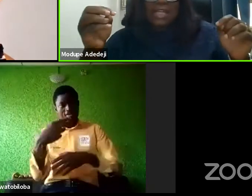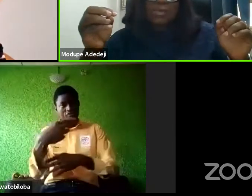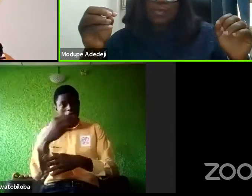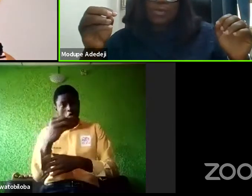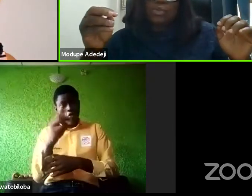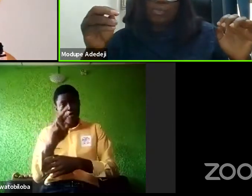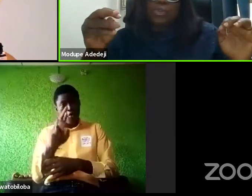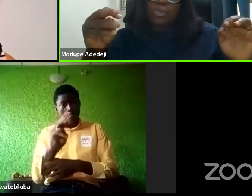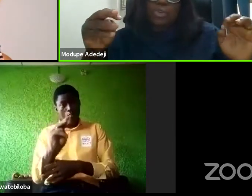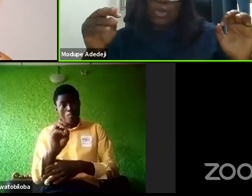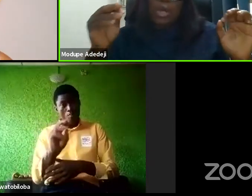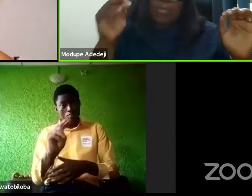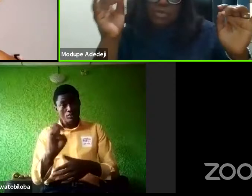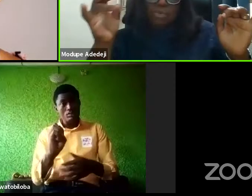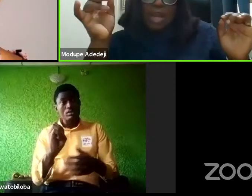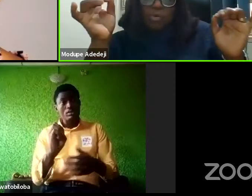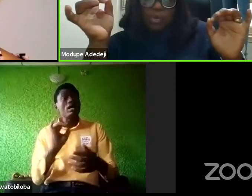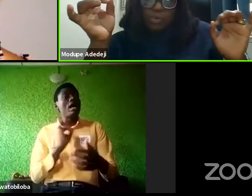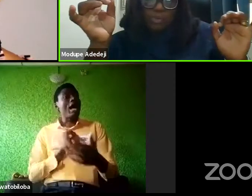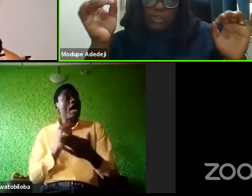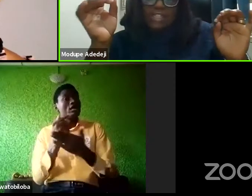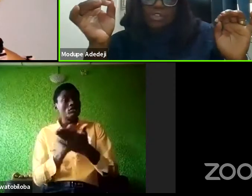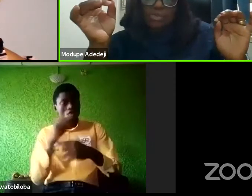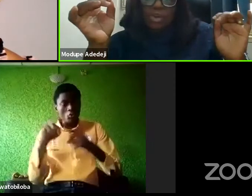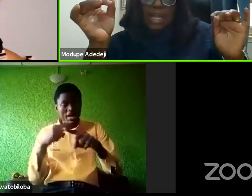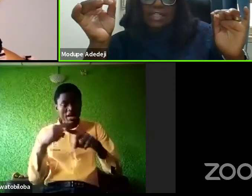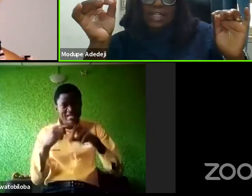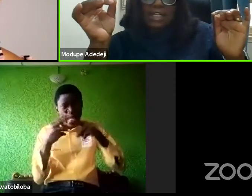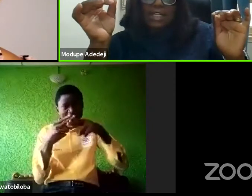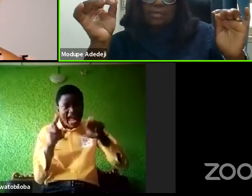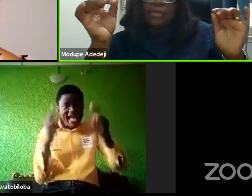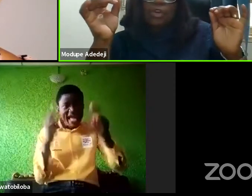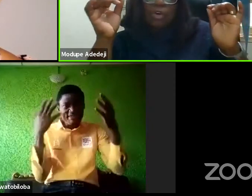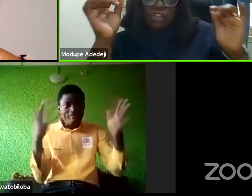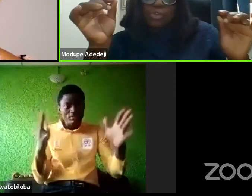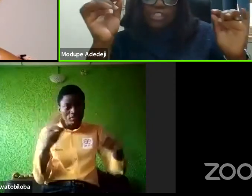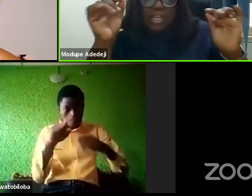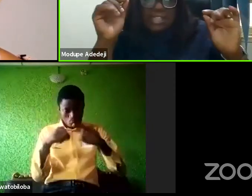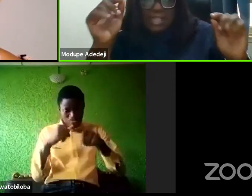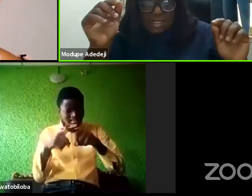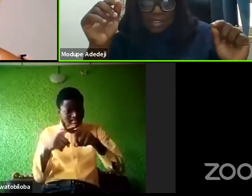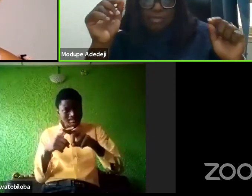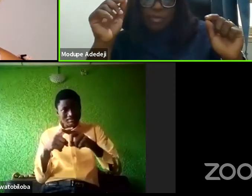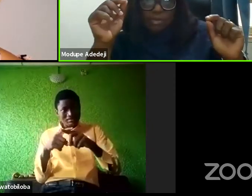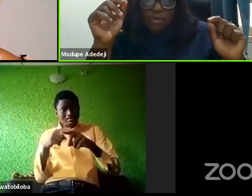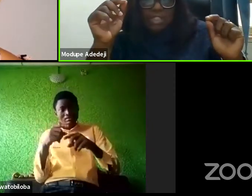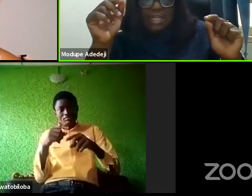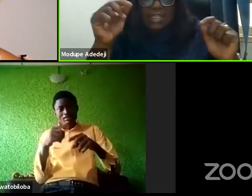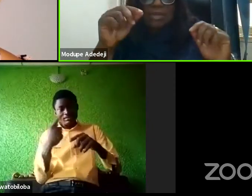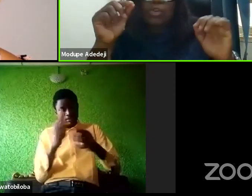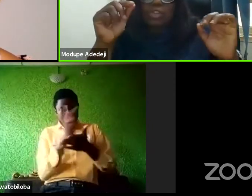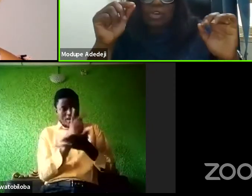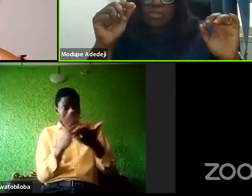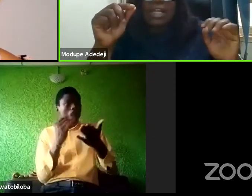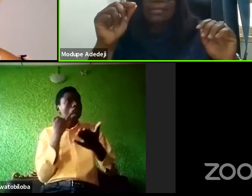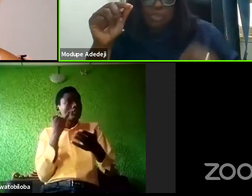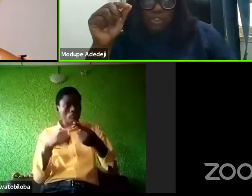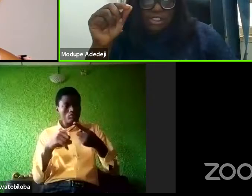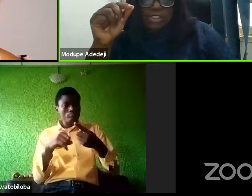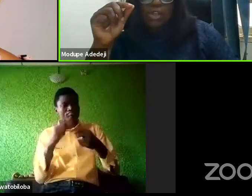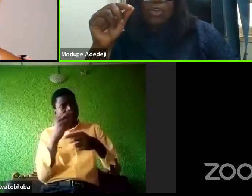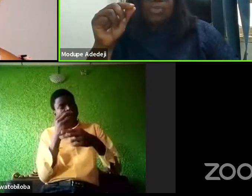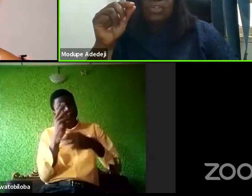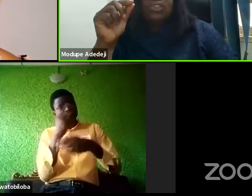the eggs are supposed to produce particular hormones, progesterone and estrogen, exactly, most of the